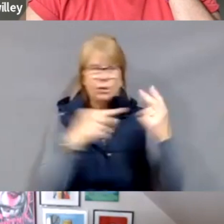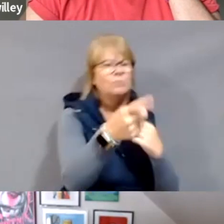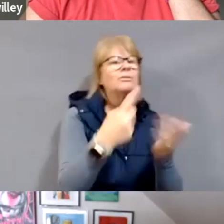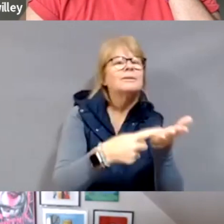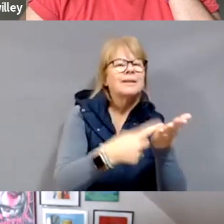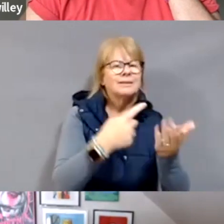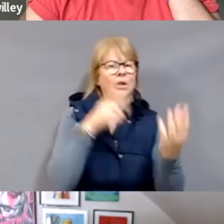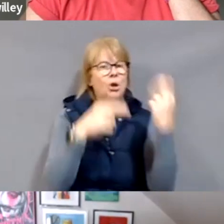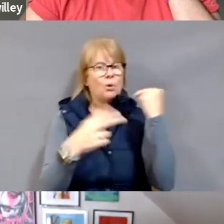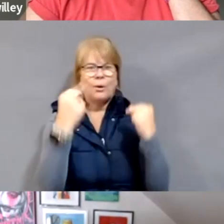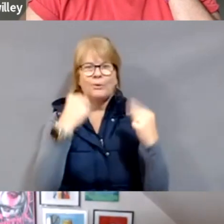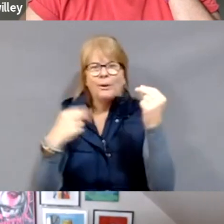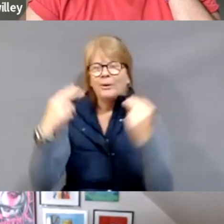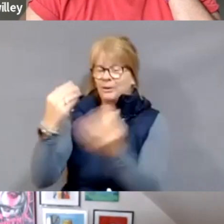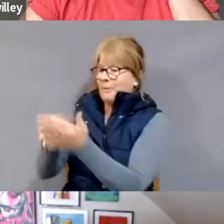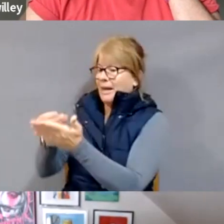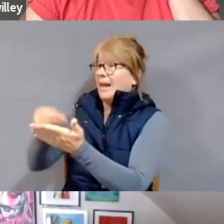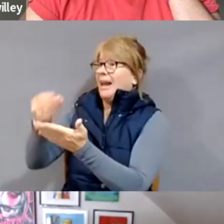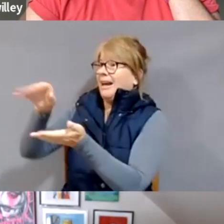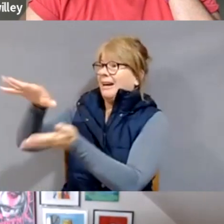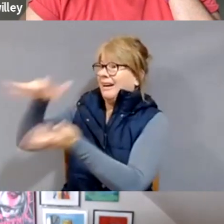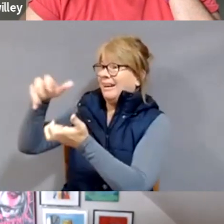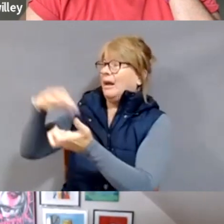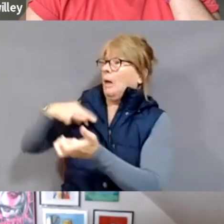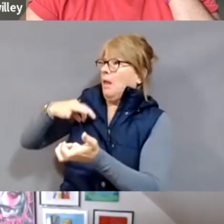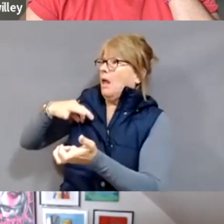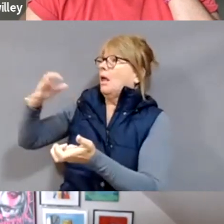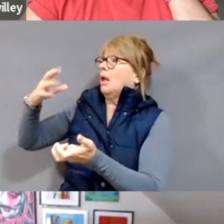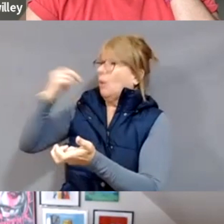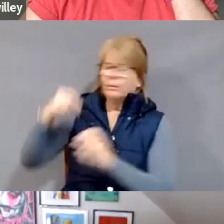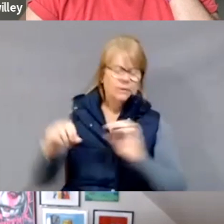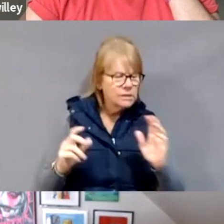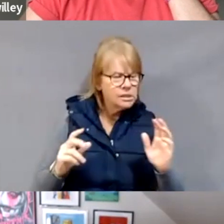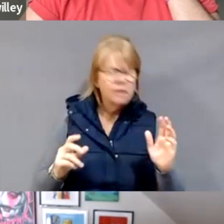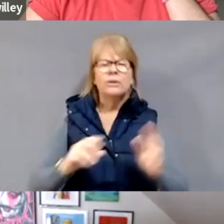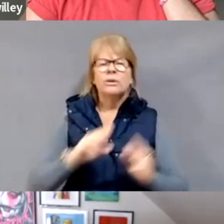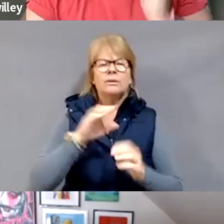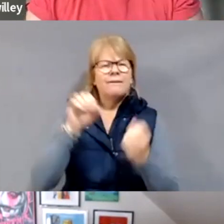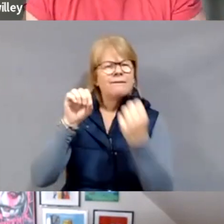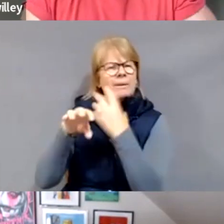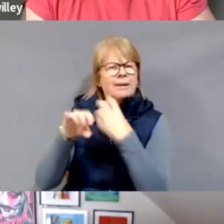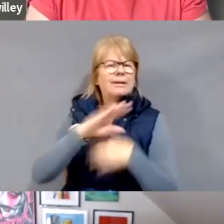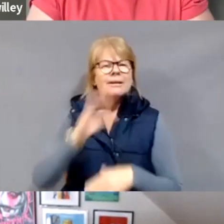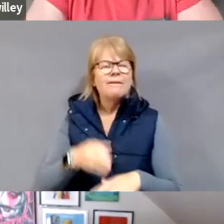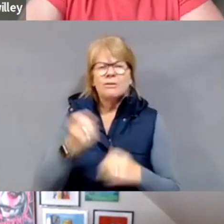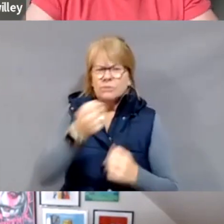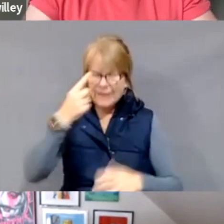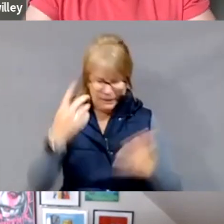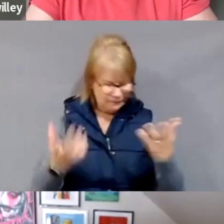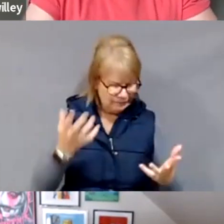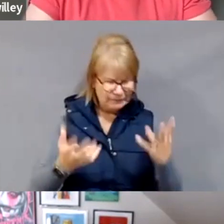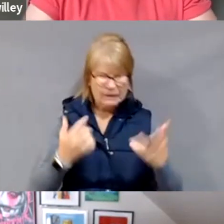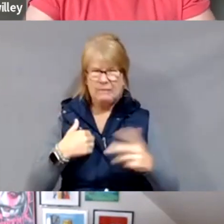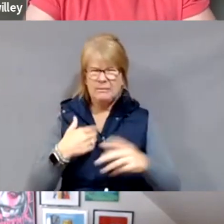don't get a job, that's a no. So you never really understand where you're at with it. And I think that's an